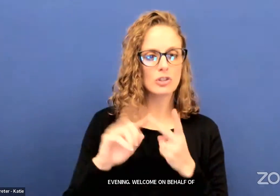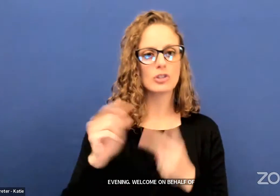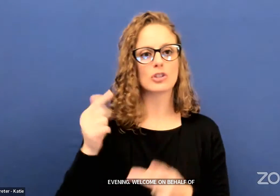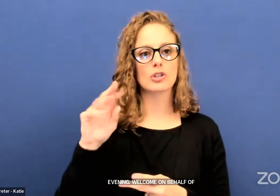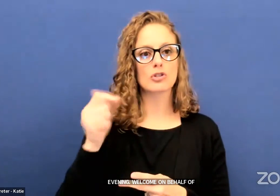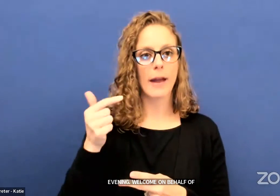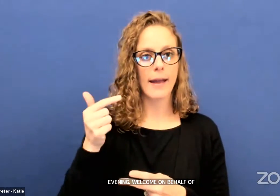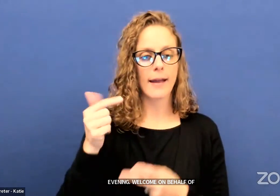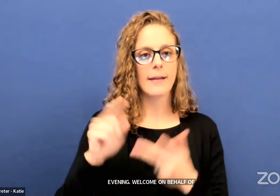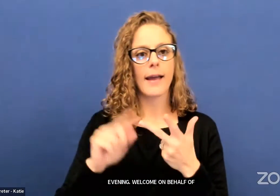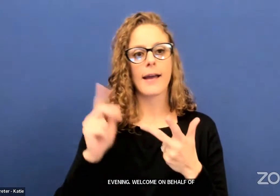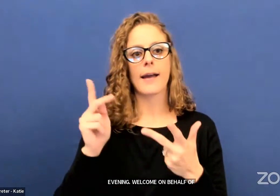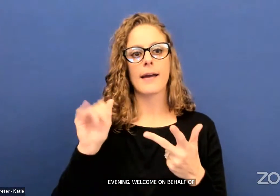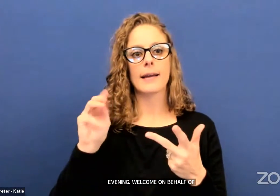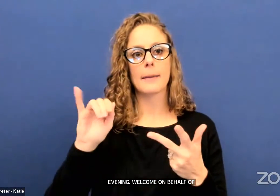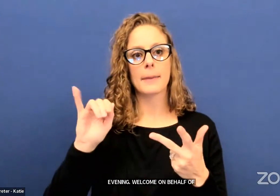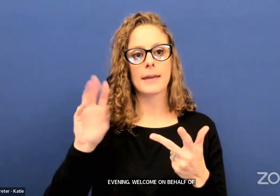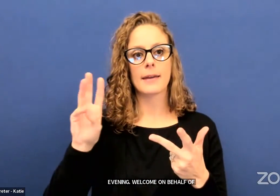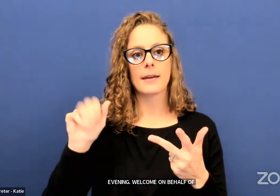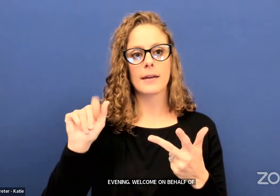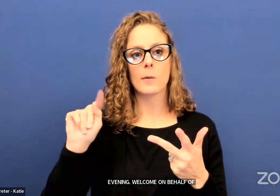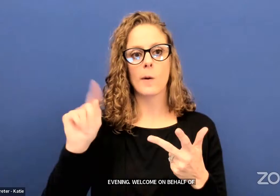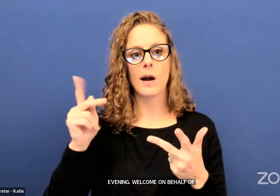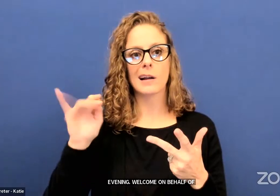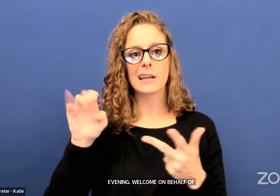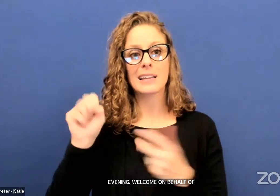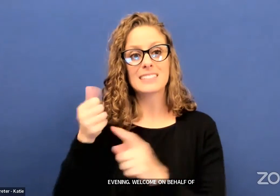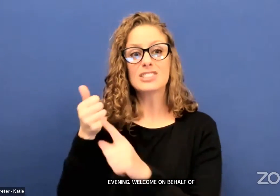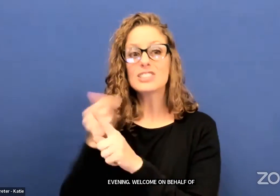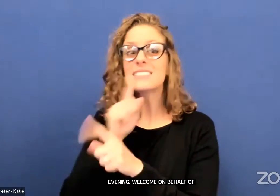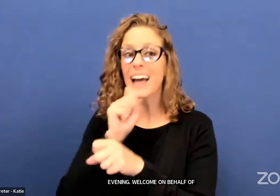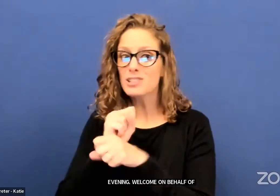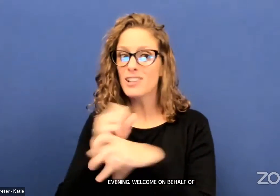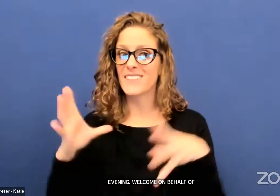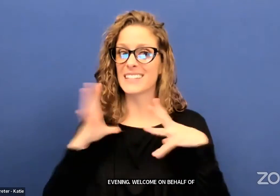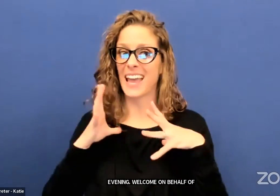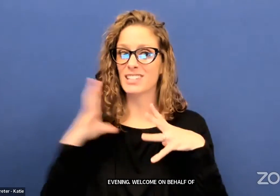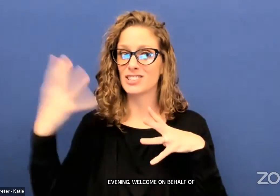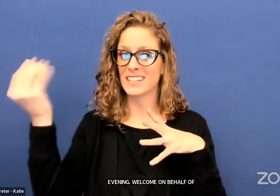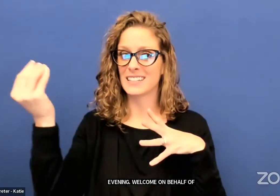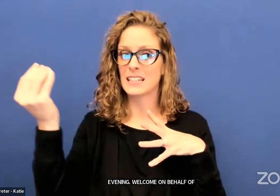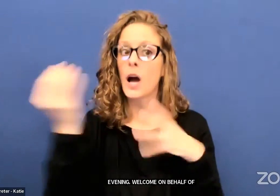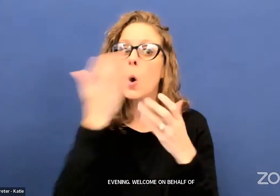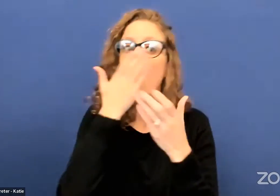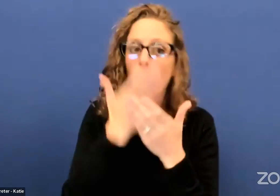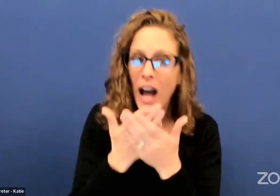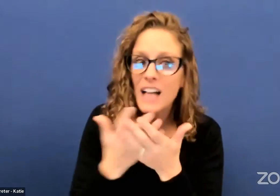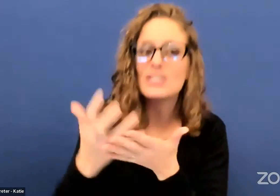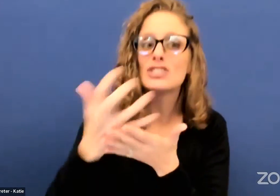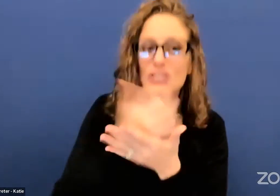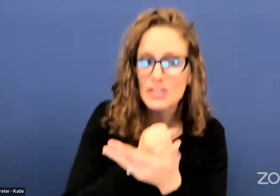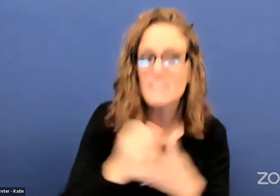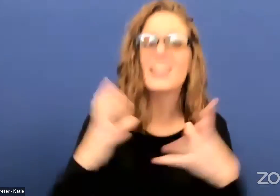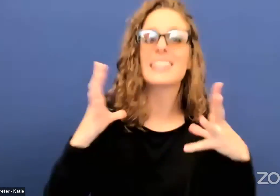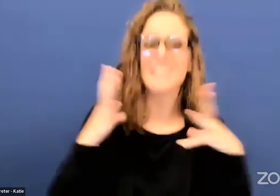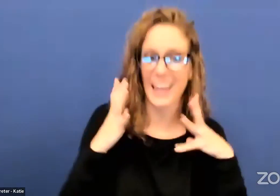Director Kimmy Watkins-Tart, who's actually on vacation at the moment, a well-deserved vacation.